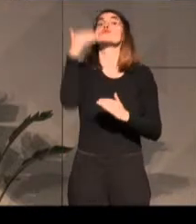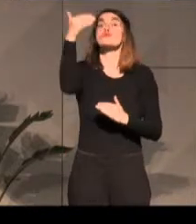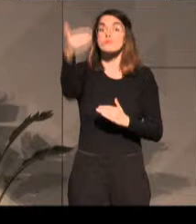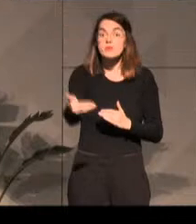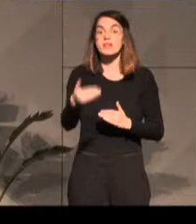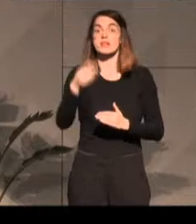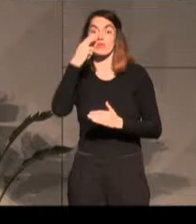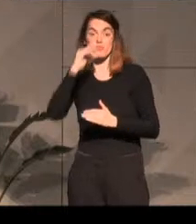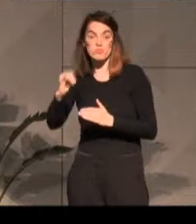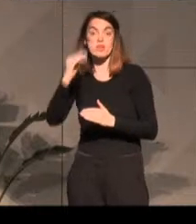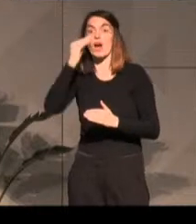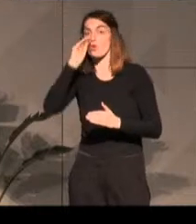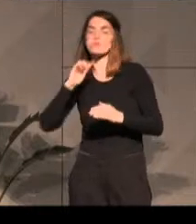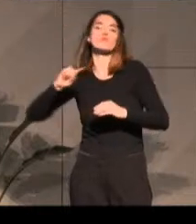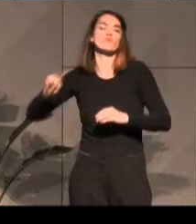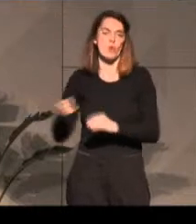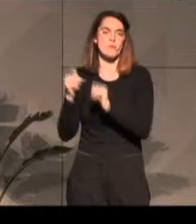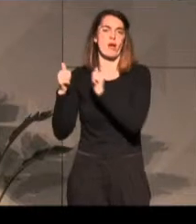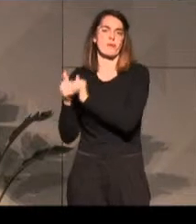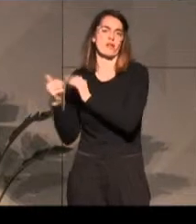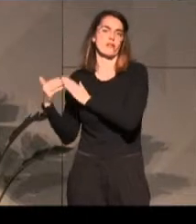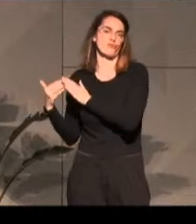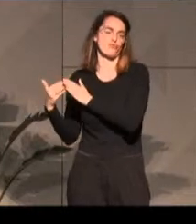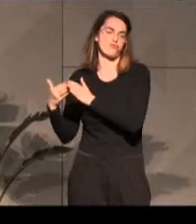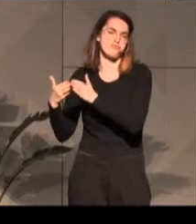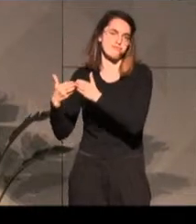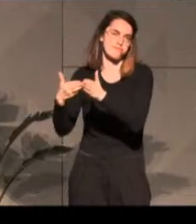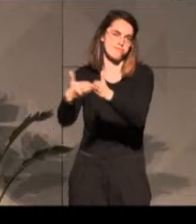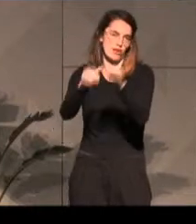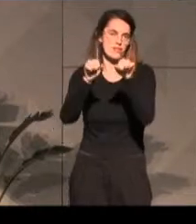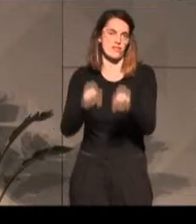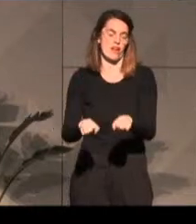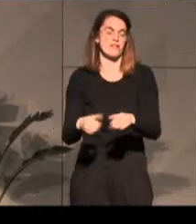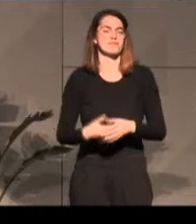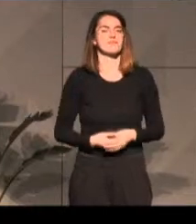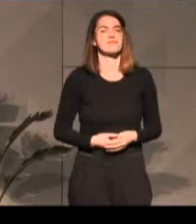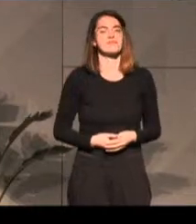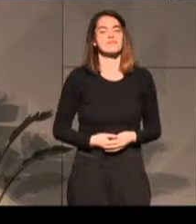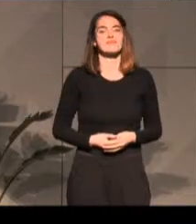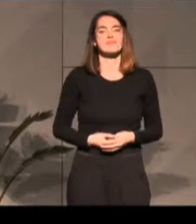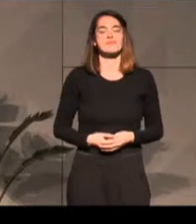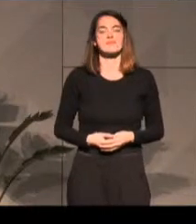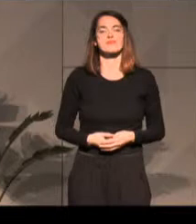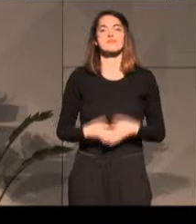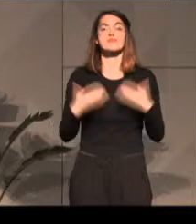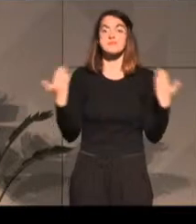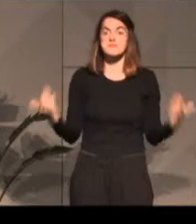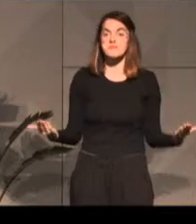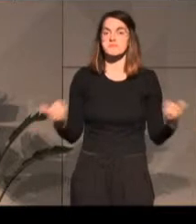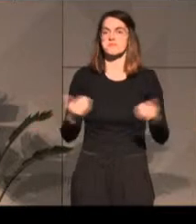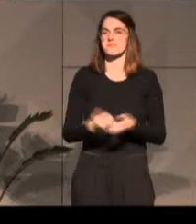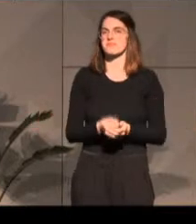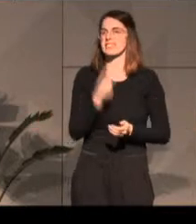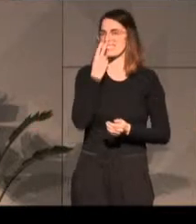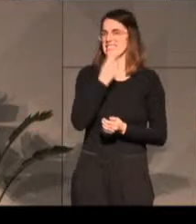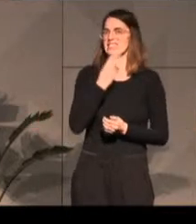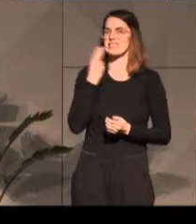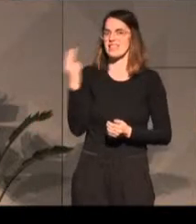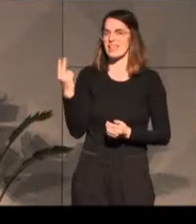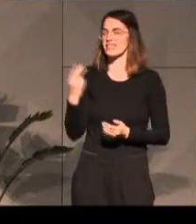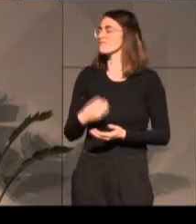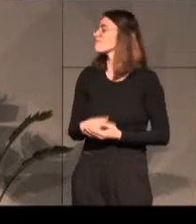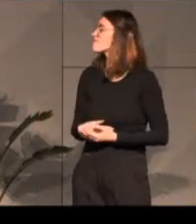were supplied again with our partner icebreakers. At least that was the concept. And this is how we